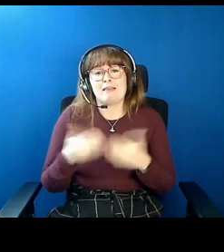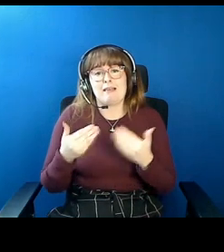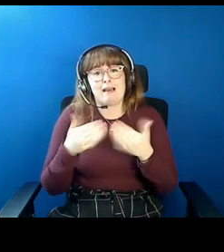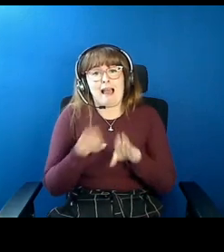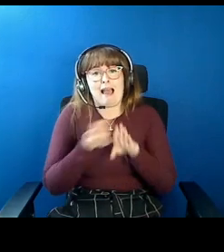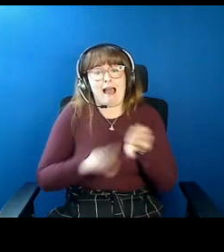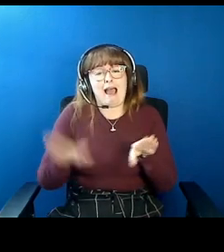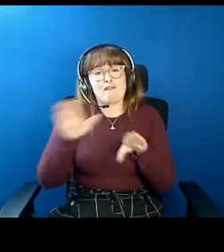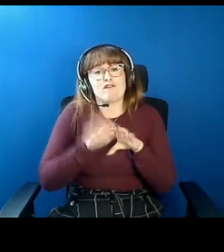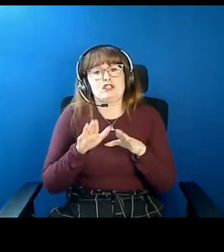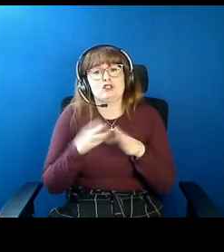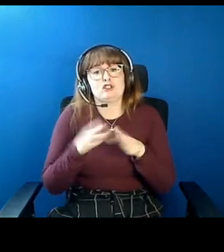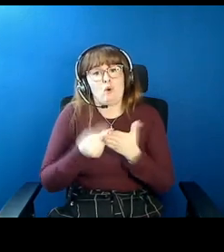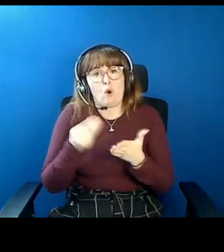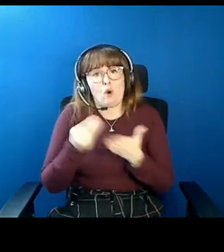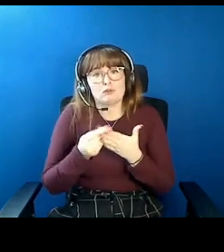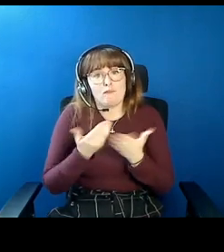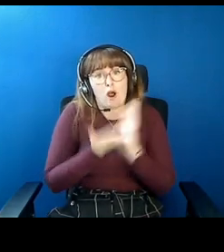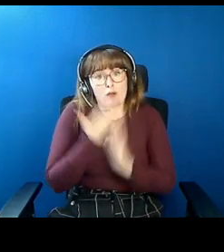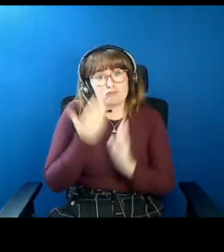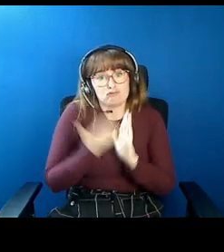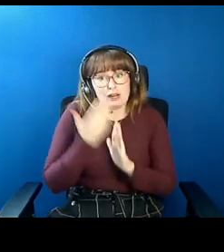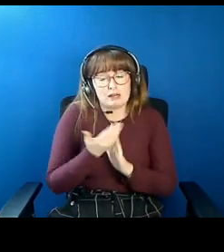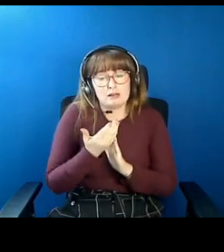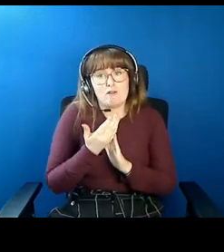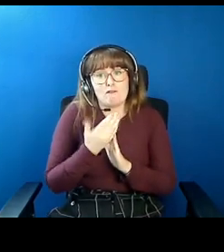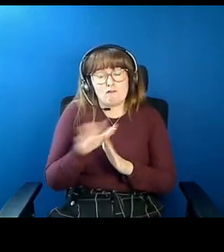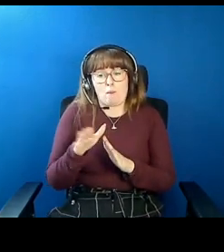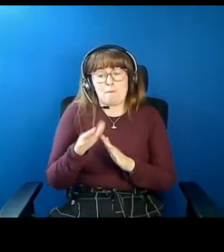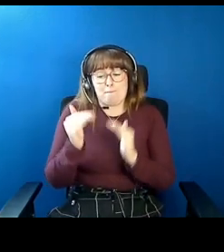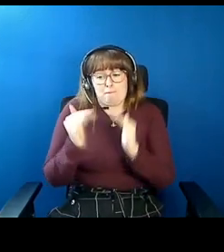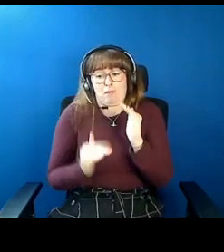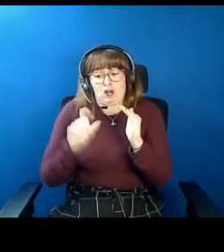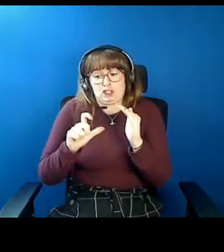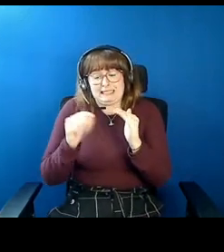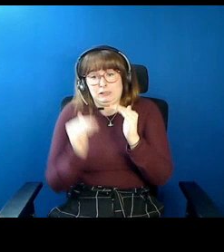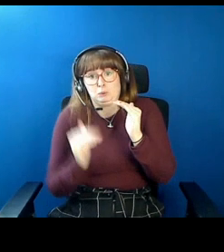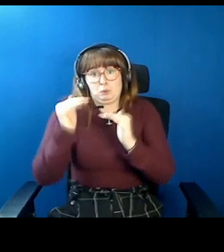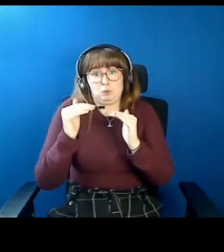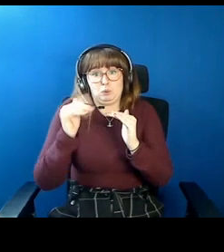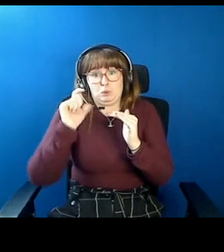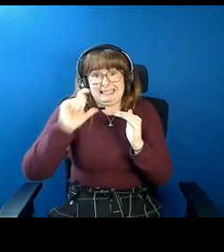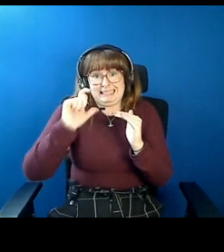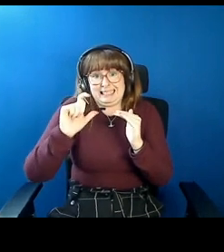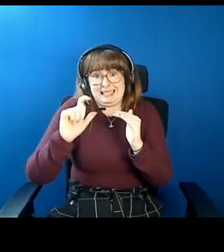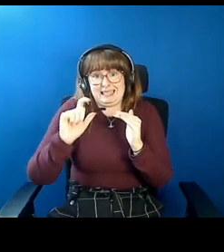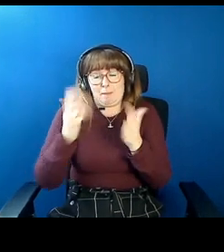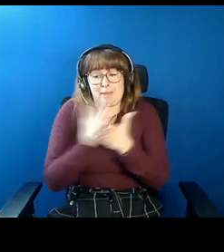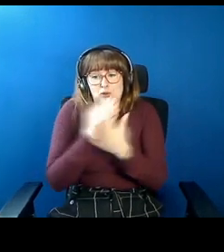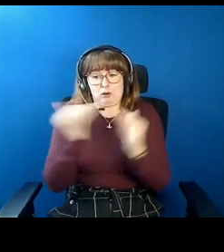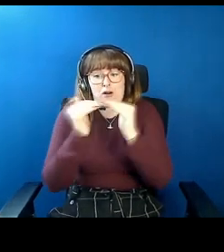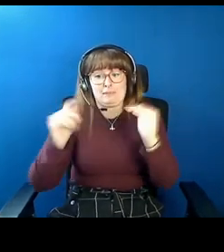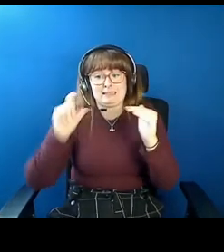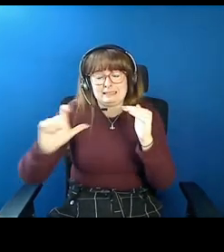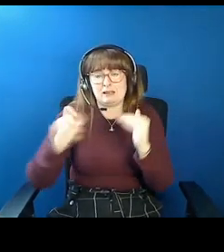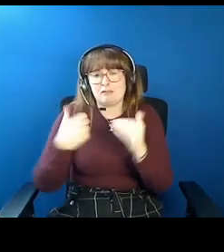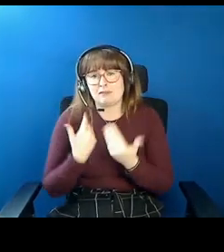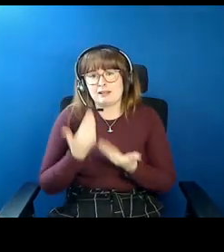to get from below a C to a C was a certain figure. I'll give you a couple of seconds to have a guess at what that might